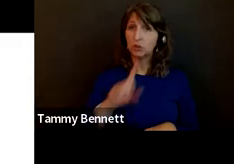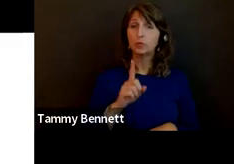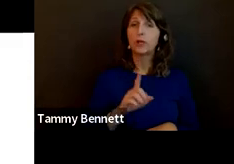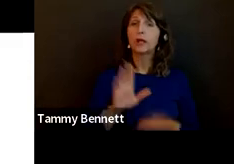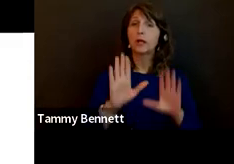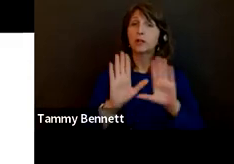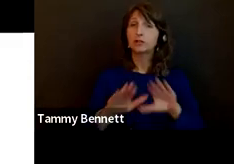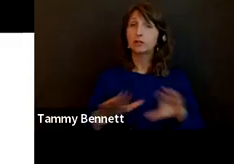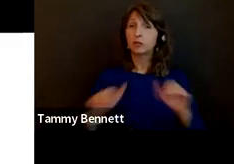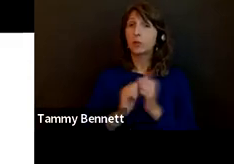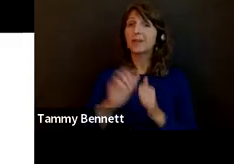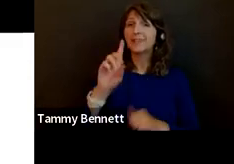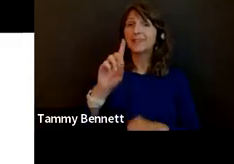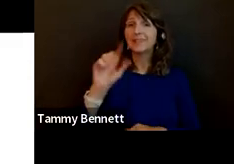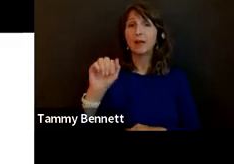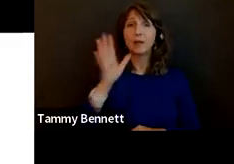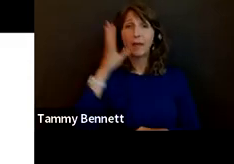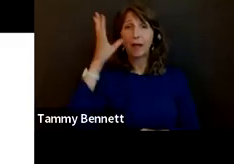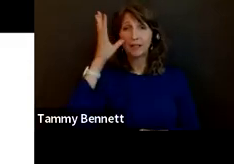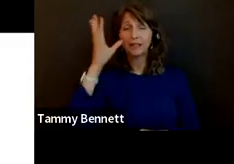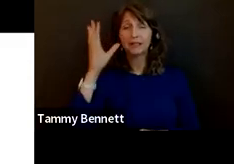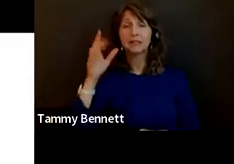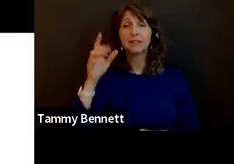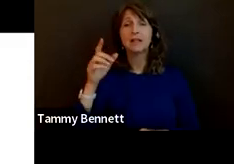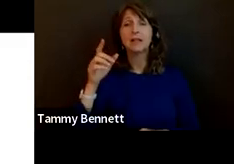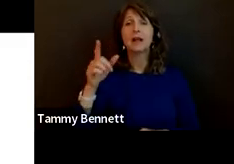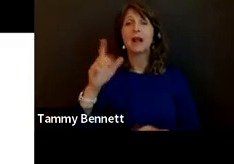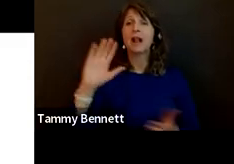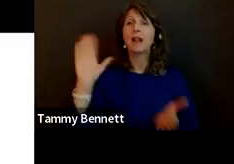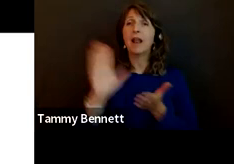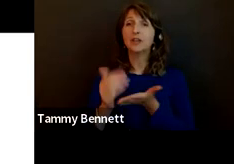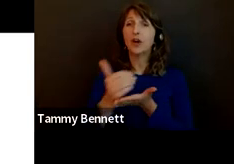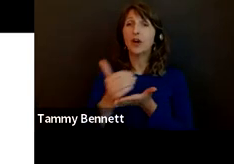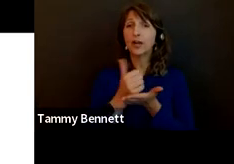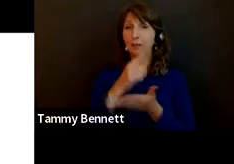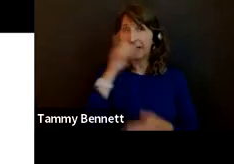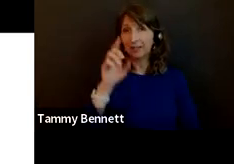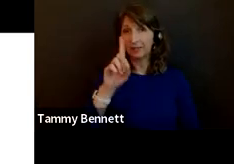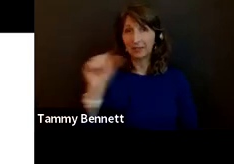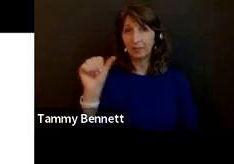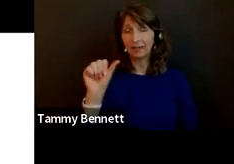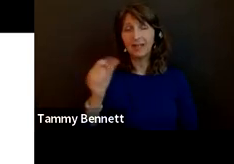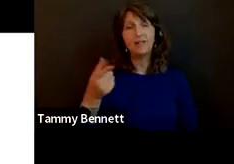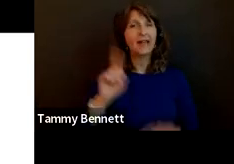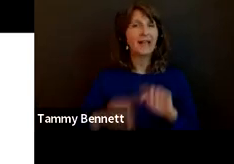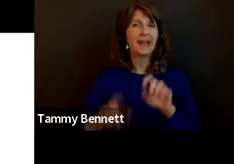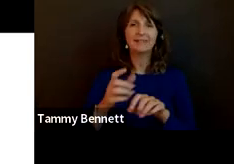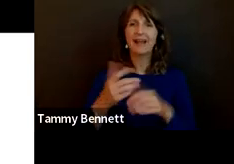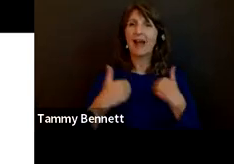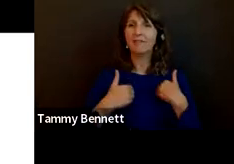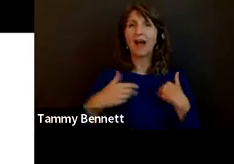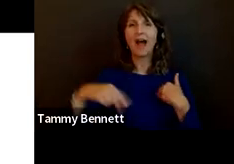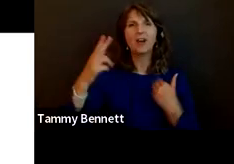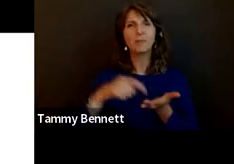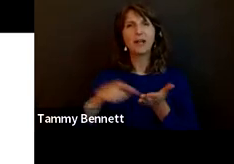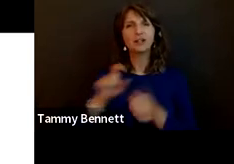possibly limited financial earning because of their disability. They may not be able to get higher paying jobs. That is definitely a thing.